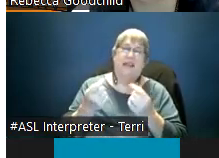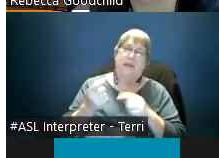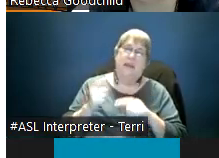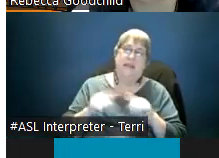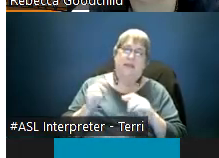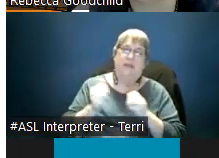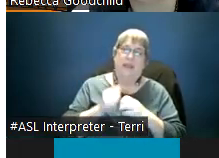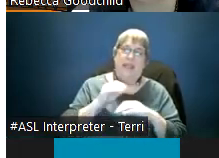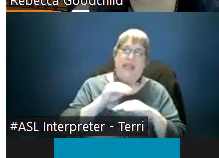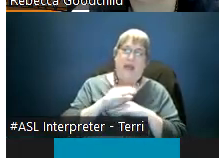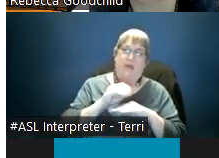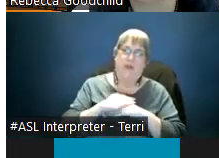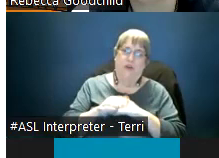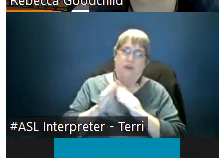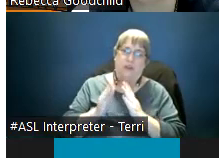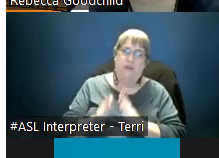in terms of,